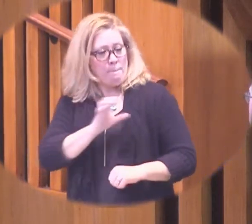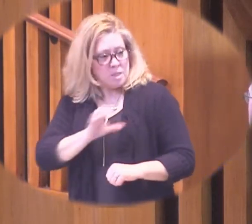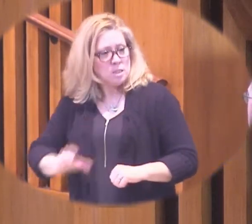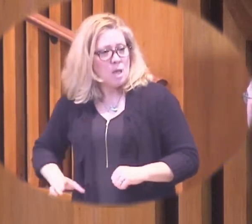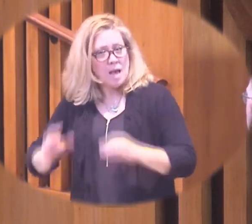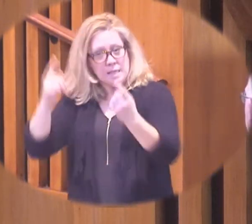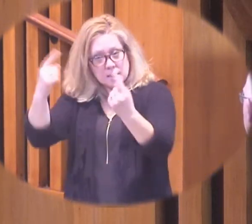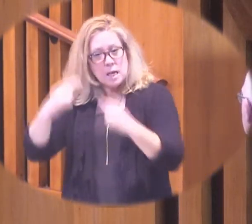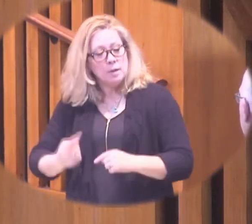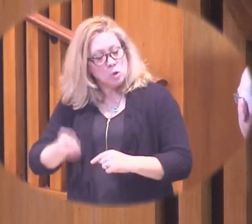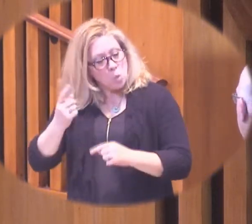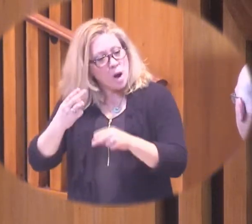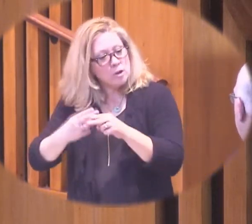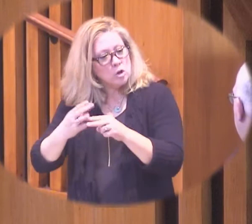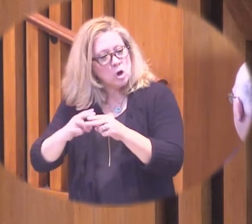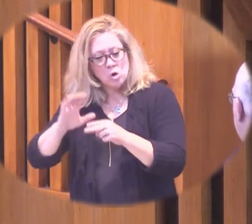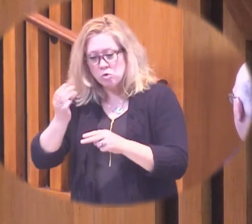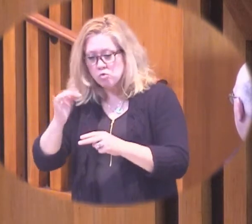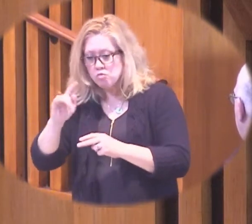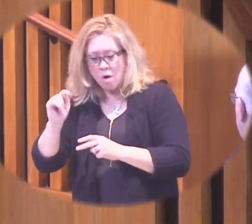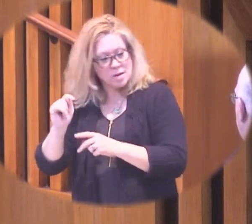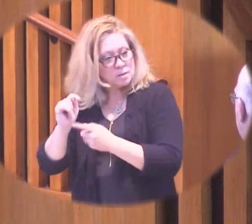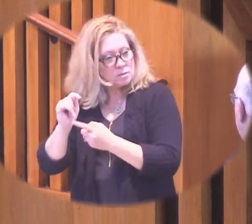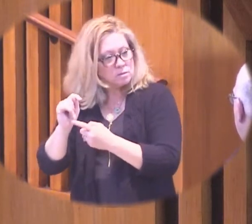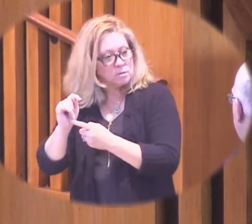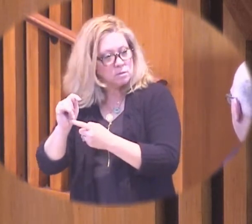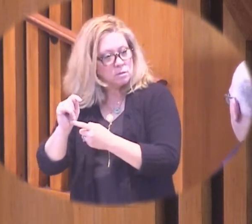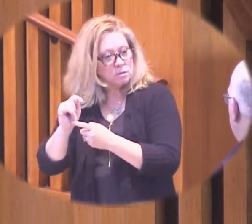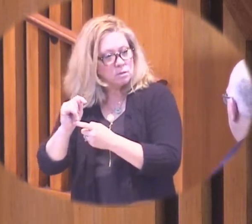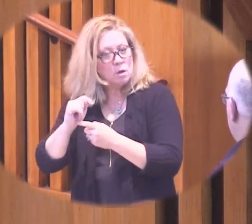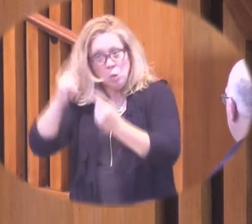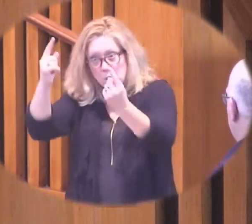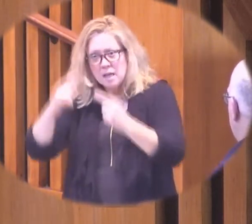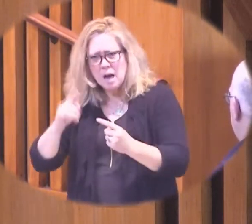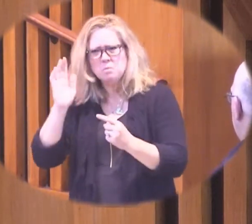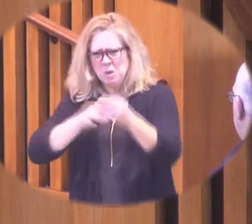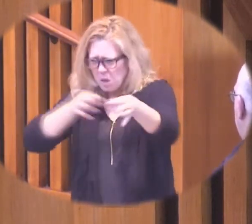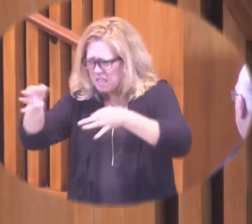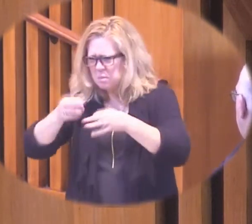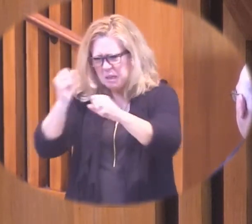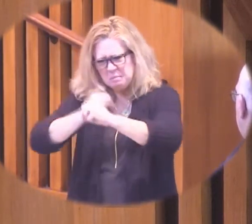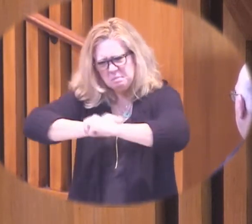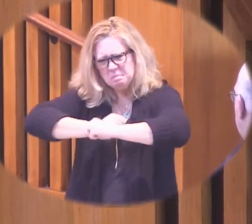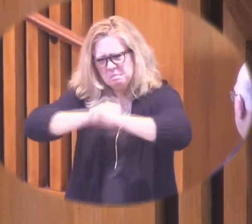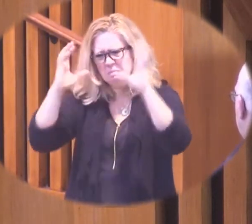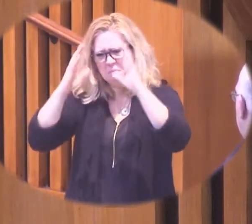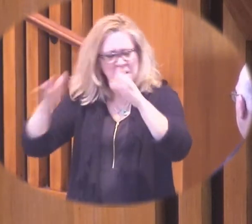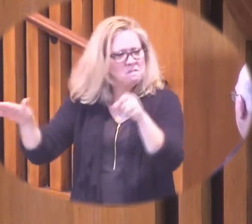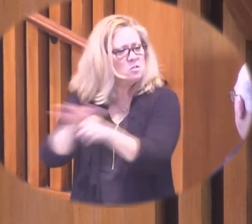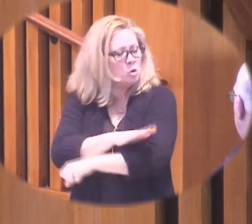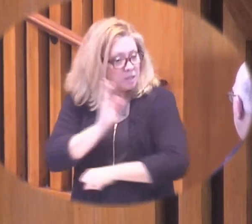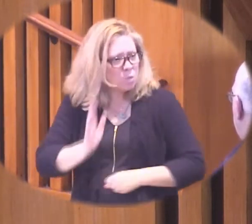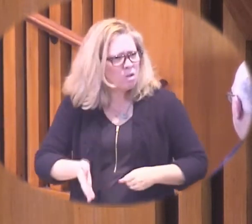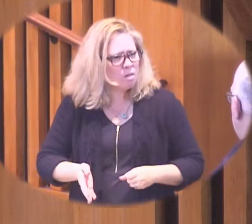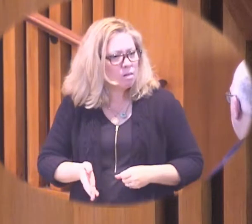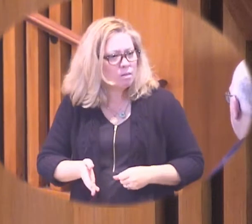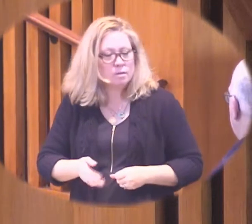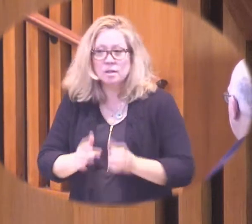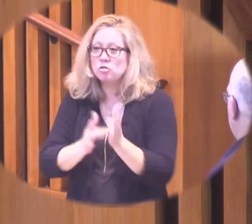the one called the Christ. And when he comes, he will tell us everything. And Jesus said to